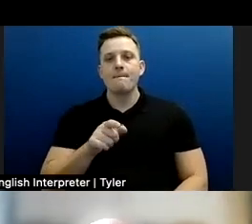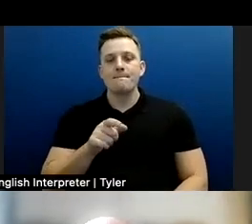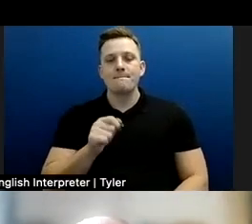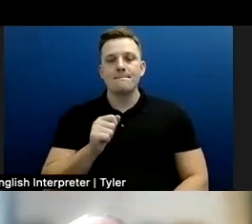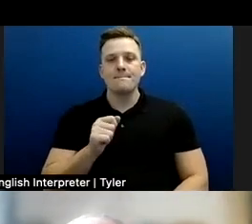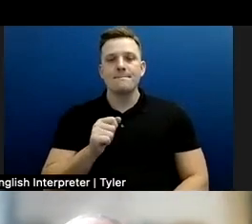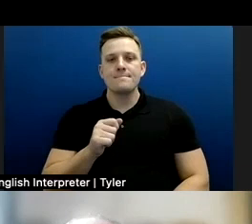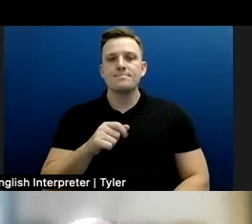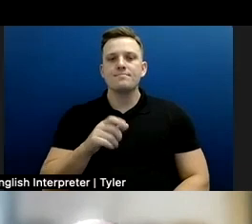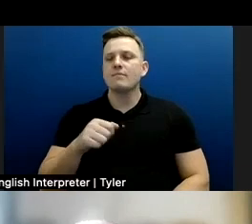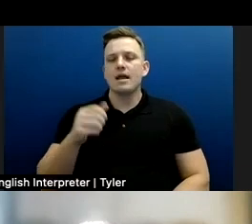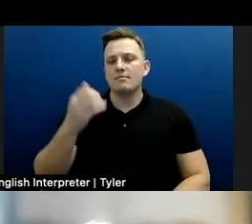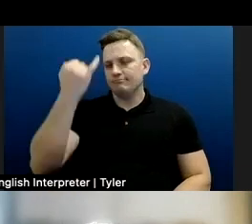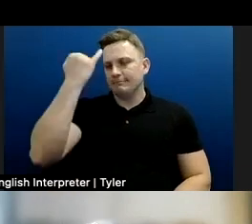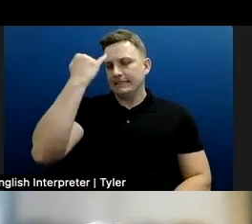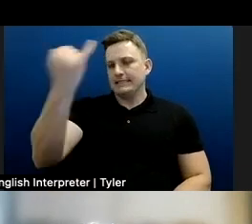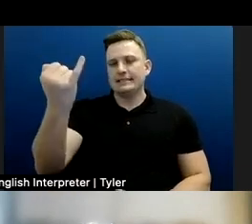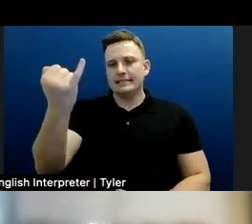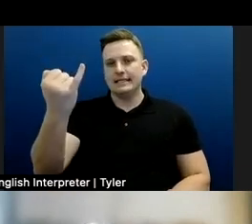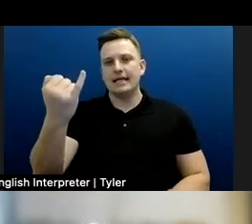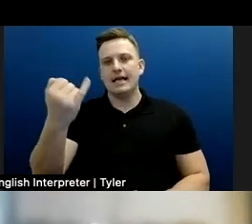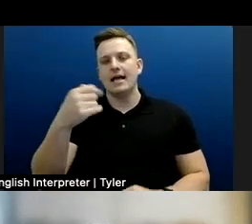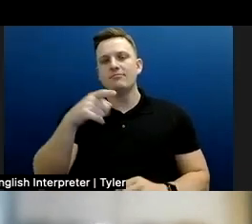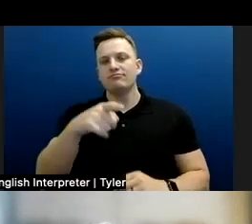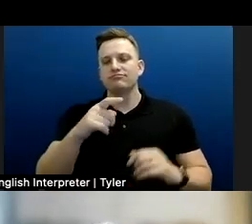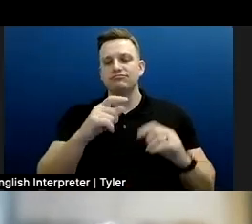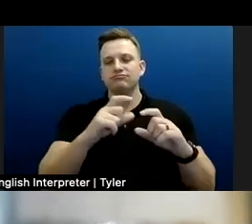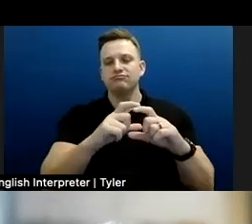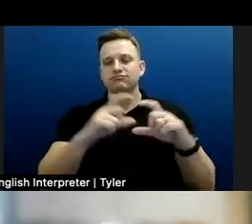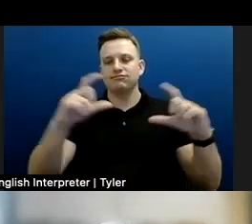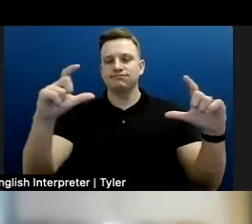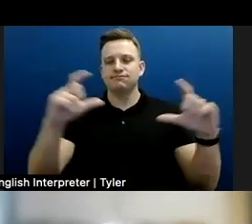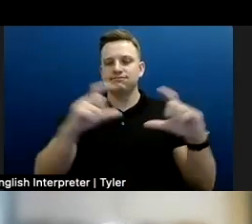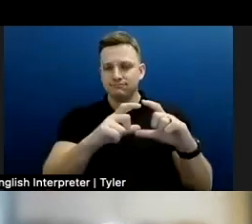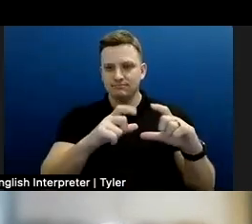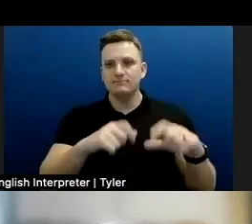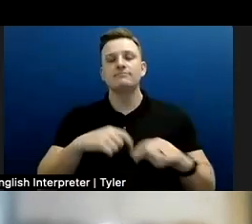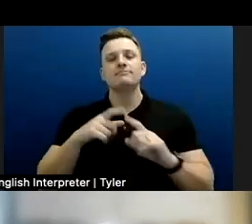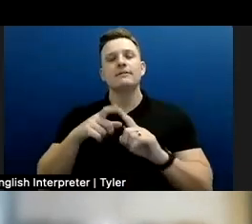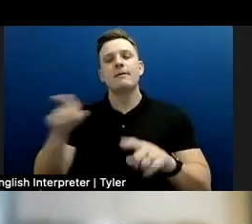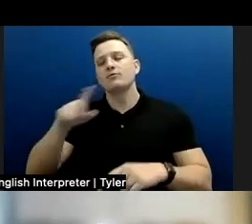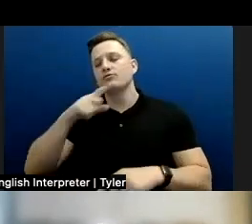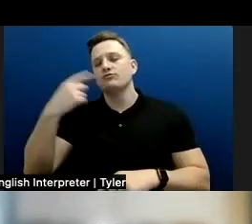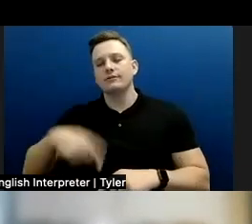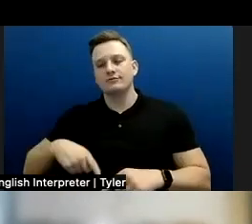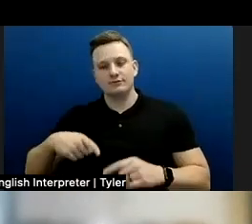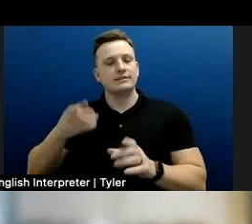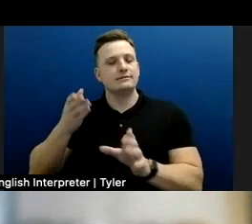concept of this zone of proximal development comes from the Russian psychologist